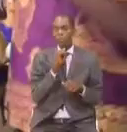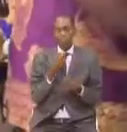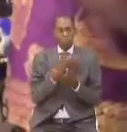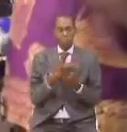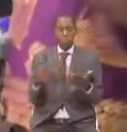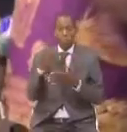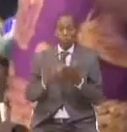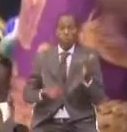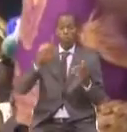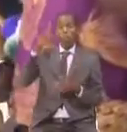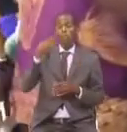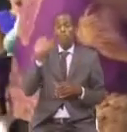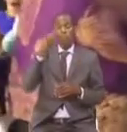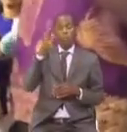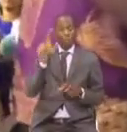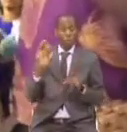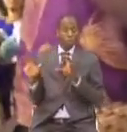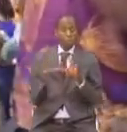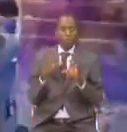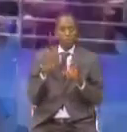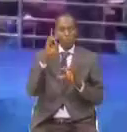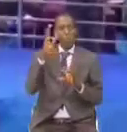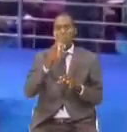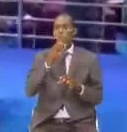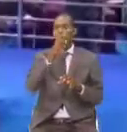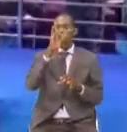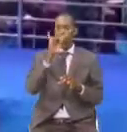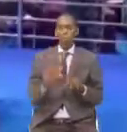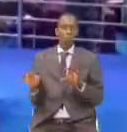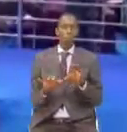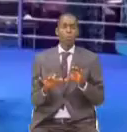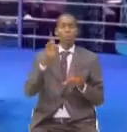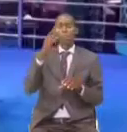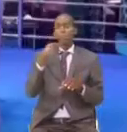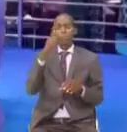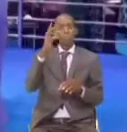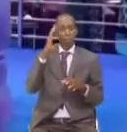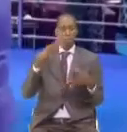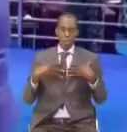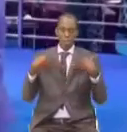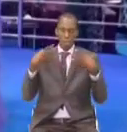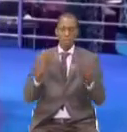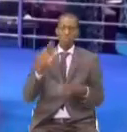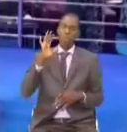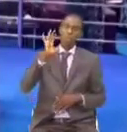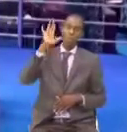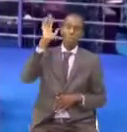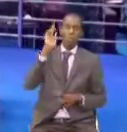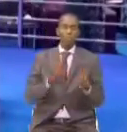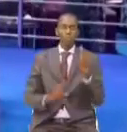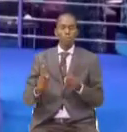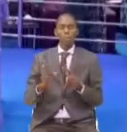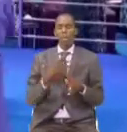do, you will definitely do. You said you will heal your people. And you said the healing will